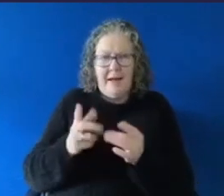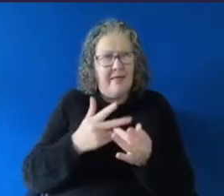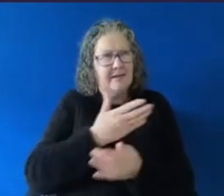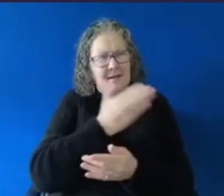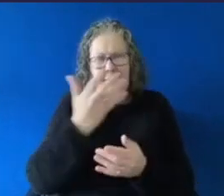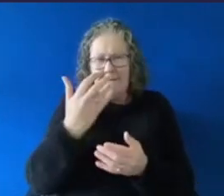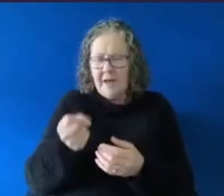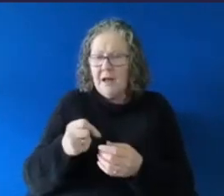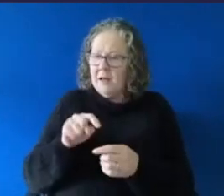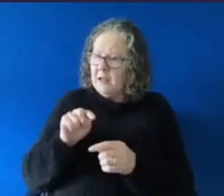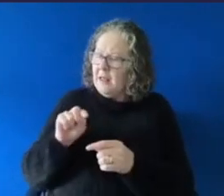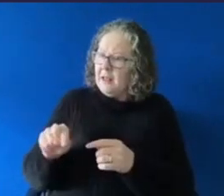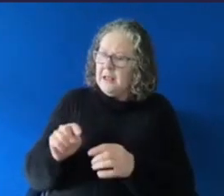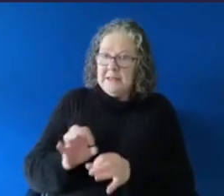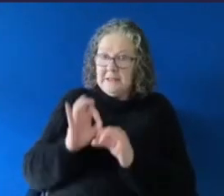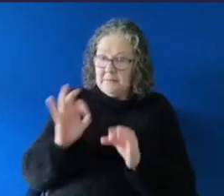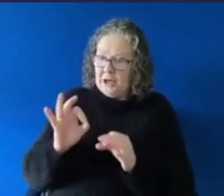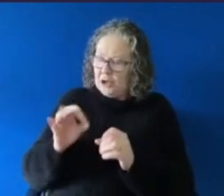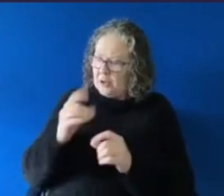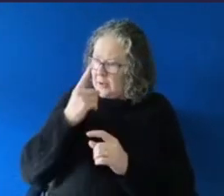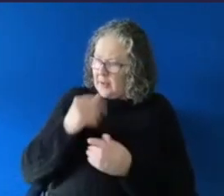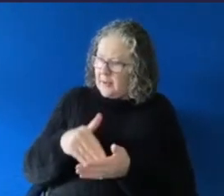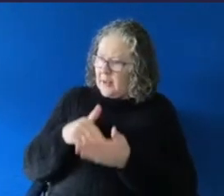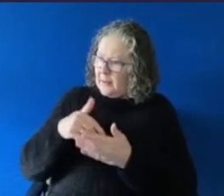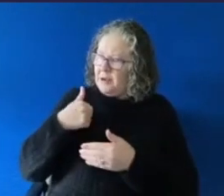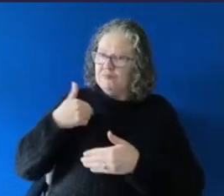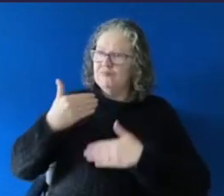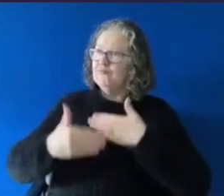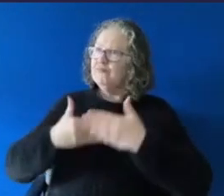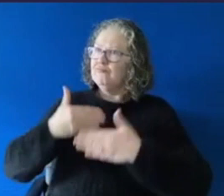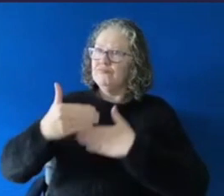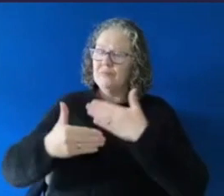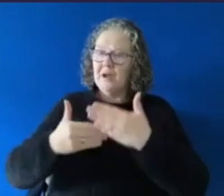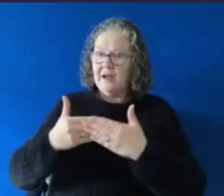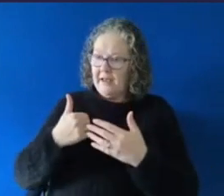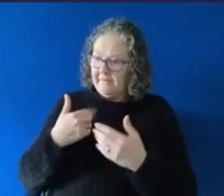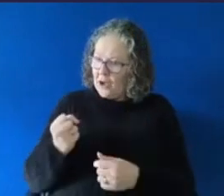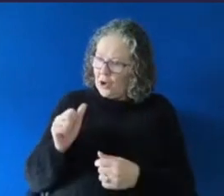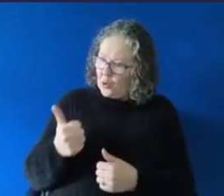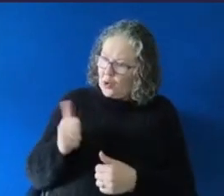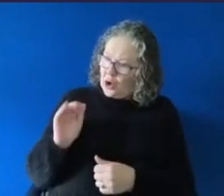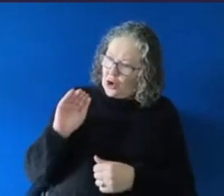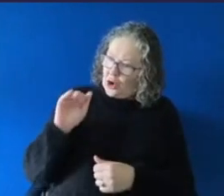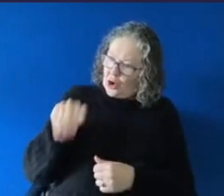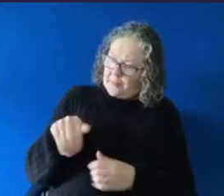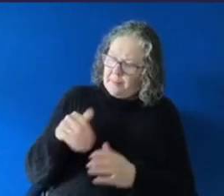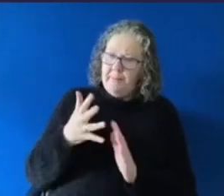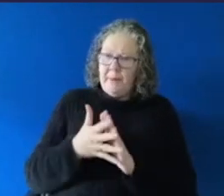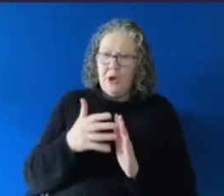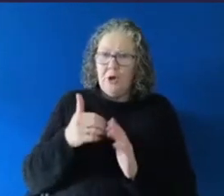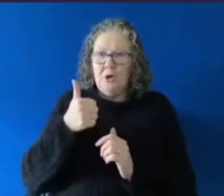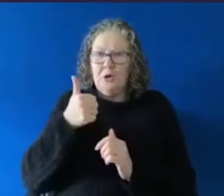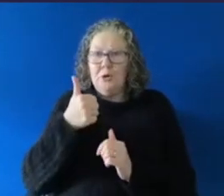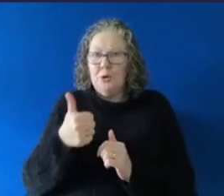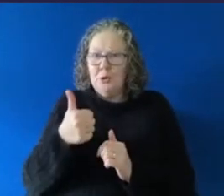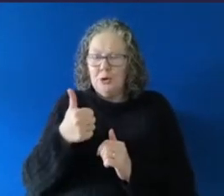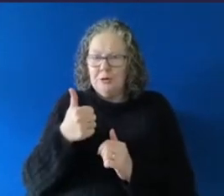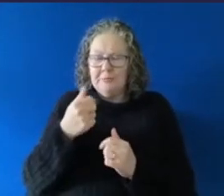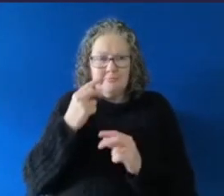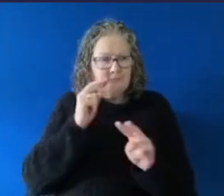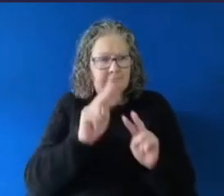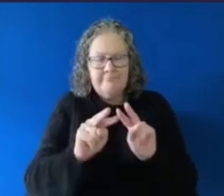change agency tool. Making home well results putting good, familiar images of people with